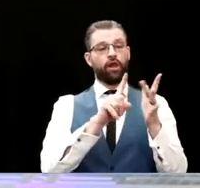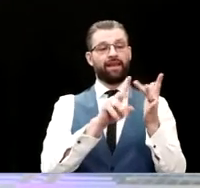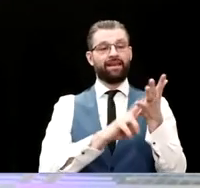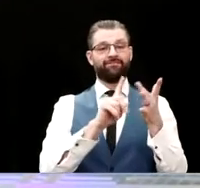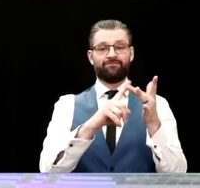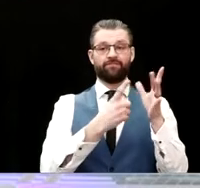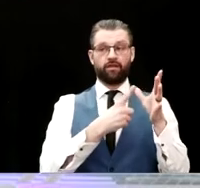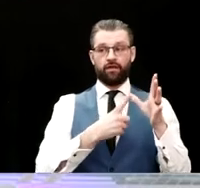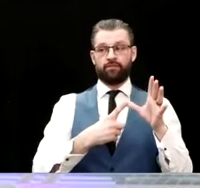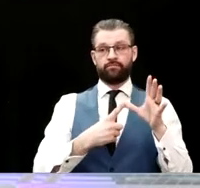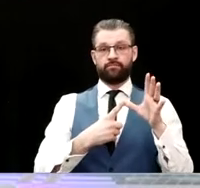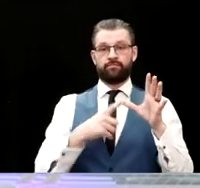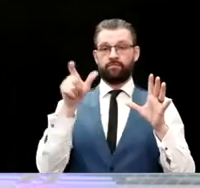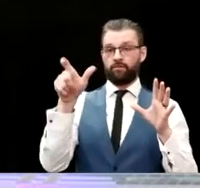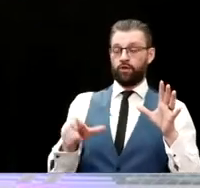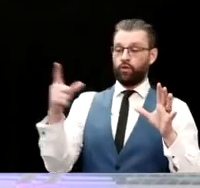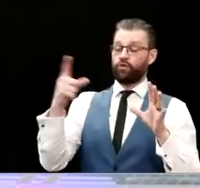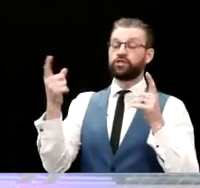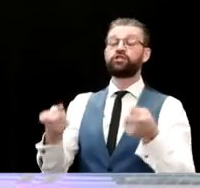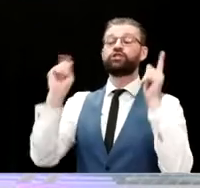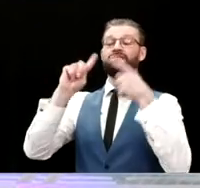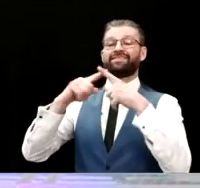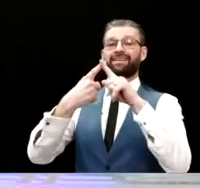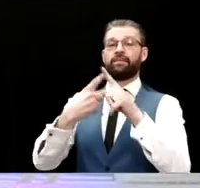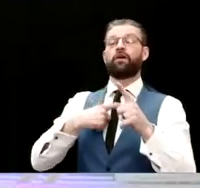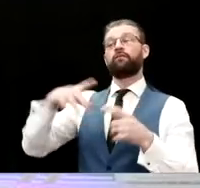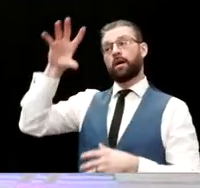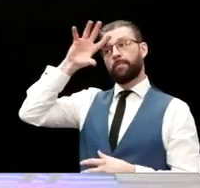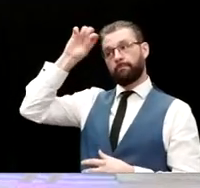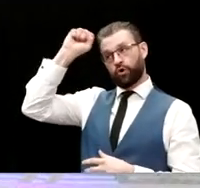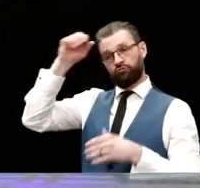Chief Executive of the Holocaust Memorial Day Trust.